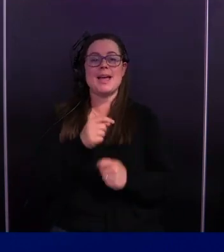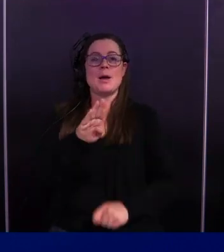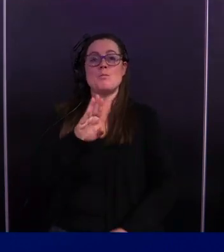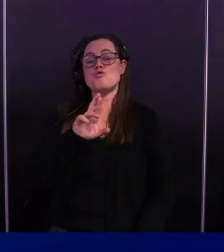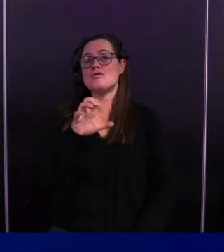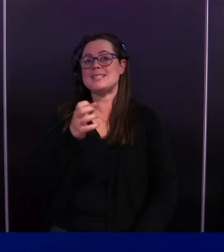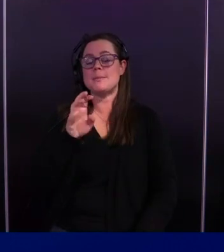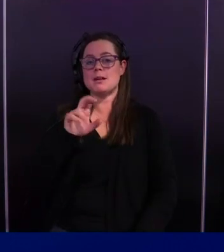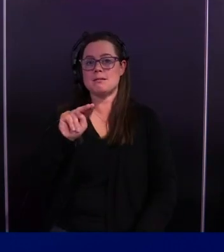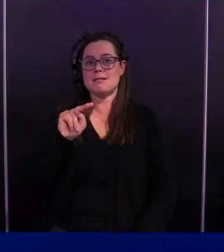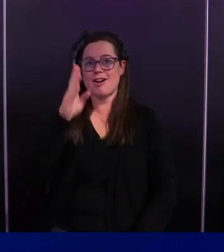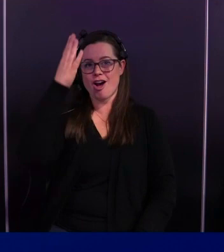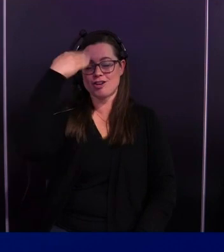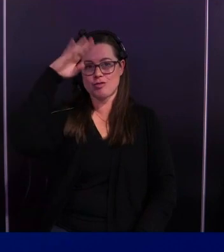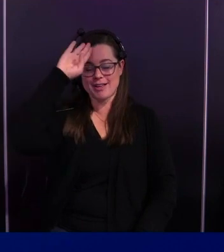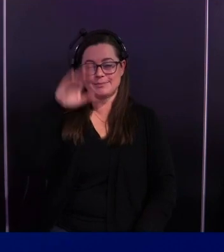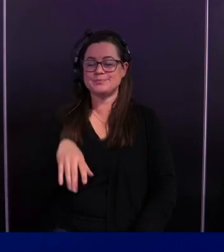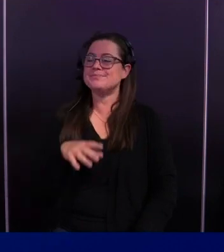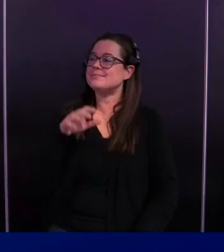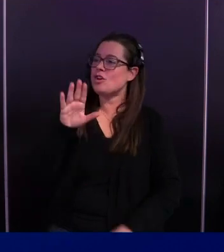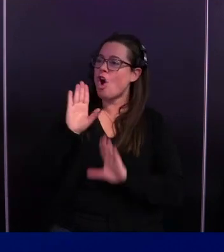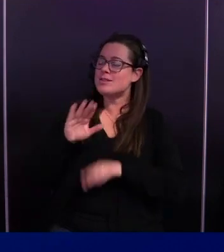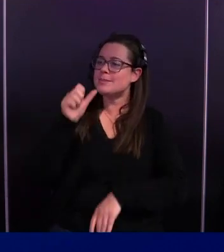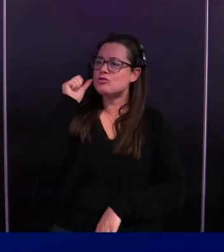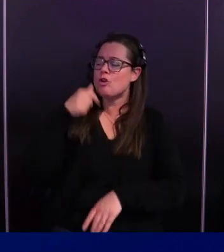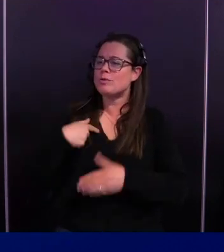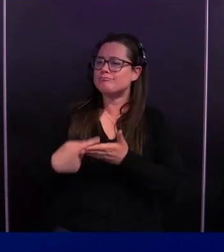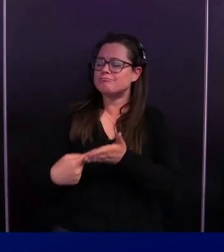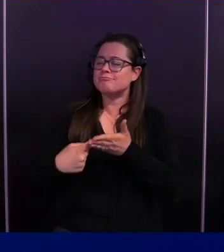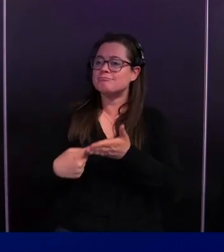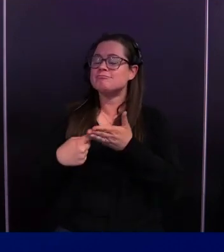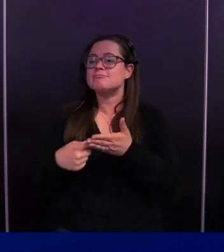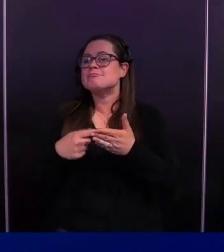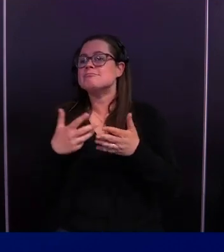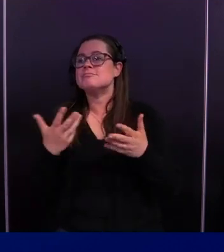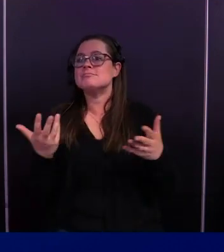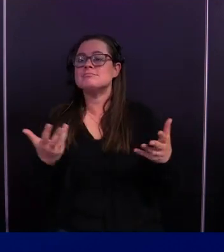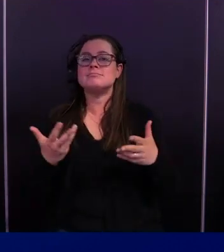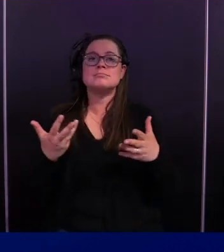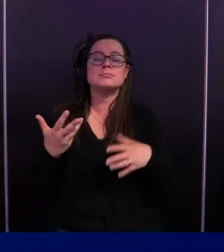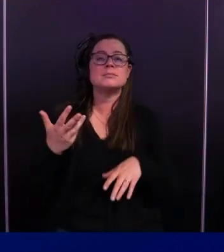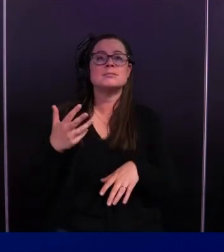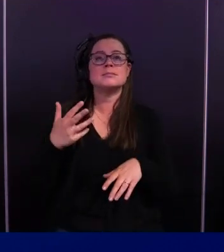So, we talked yesterday about how the